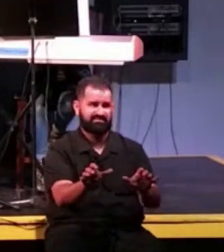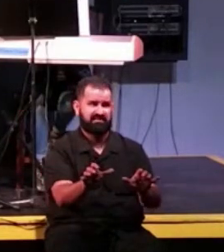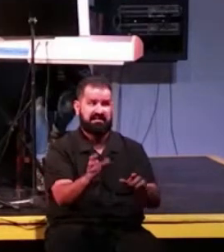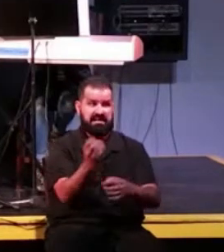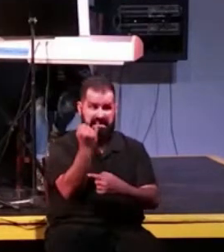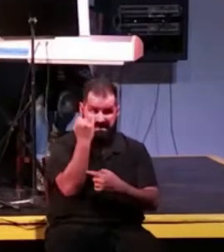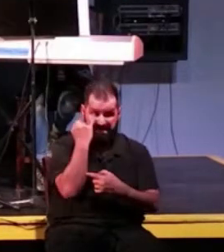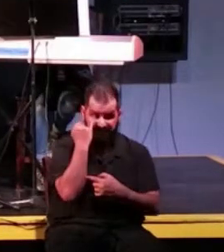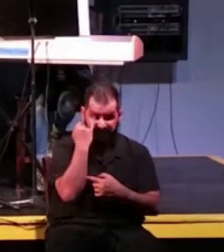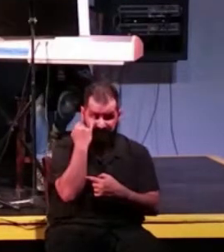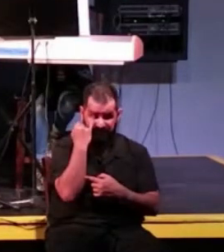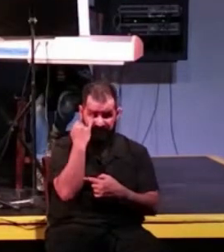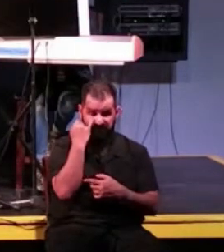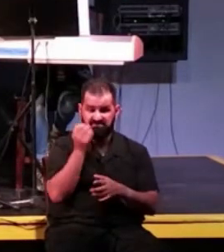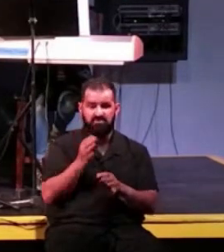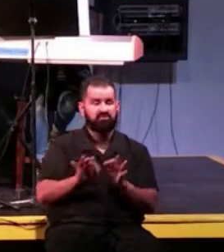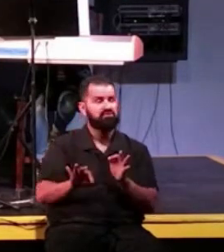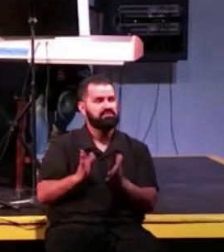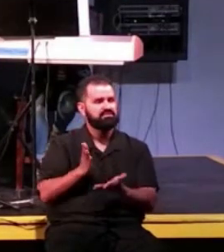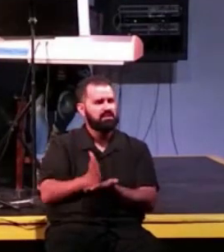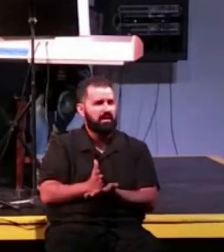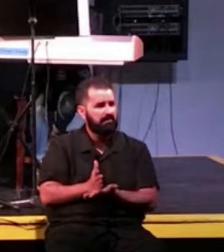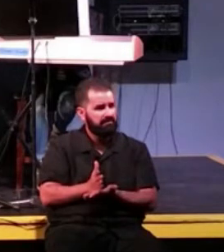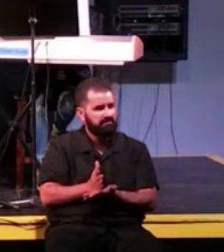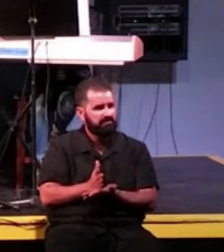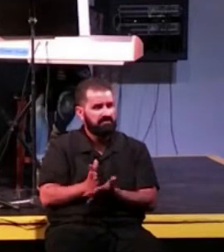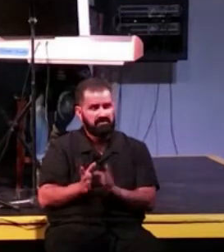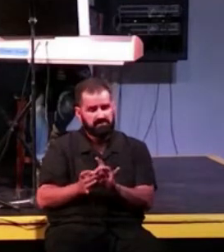If you just stop,